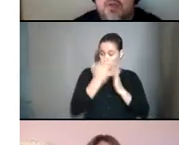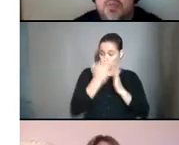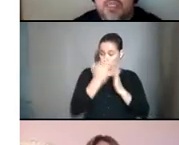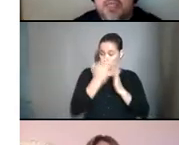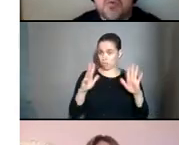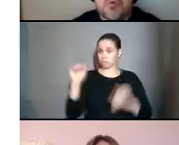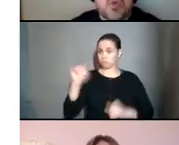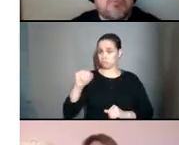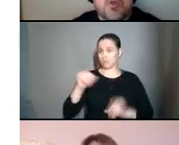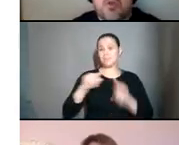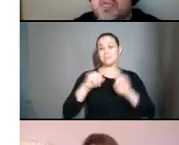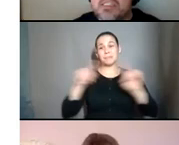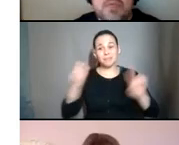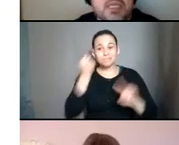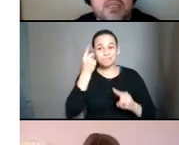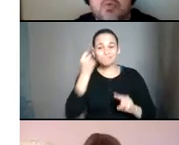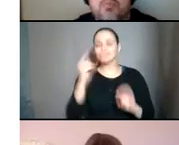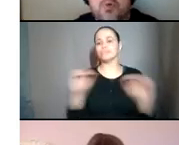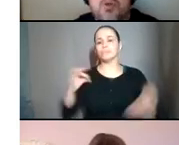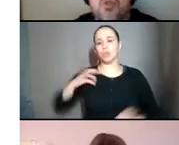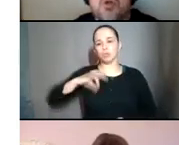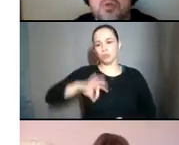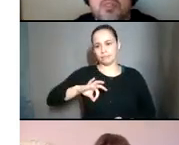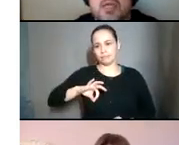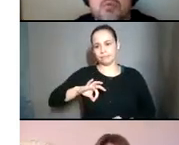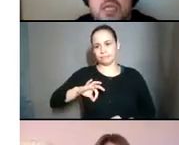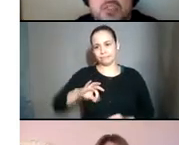not get credit for completing a new lesson.